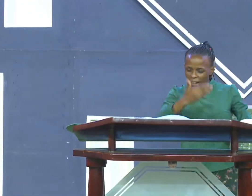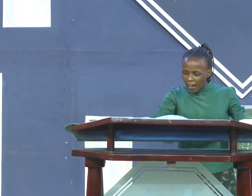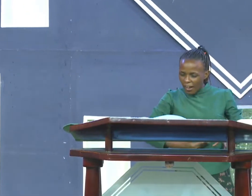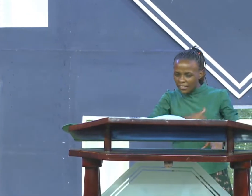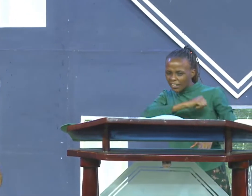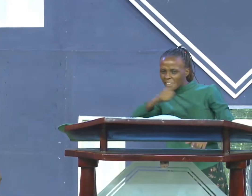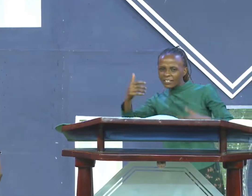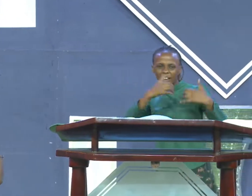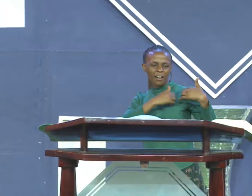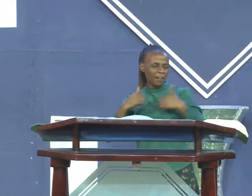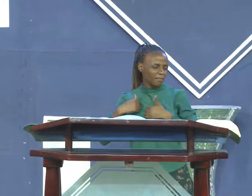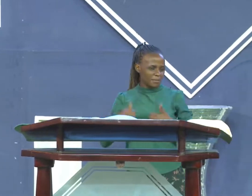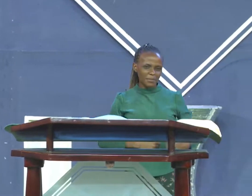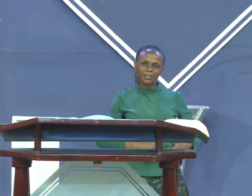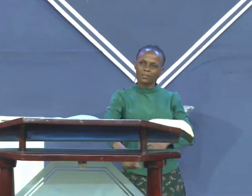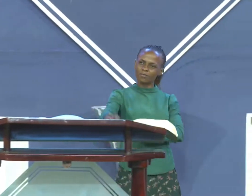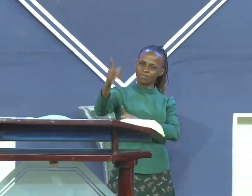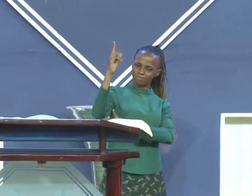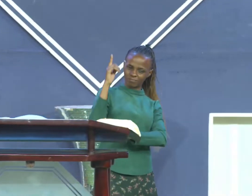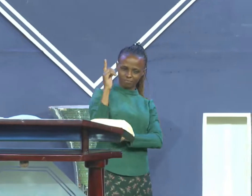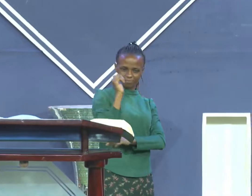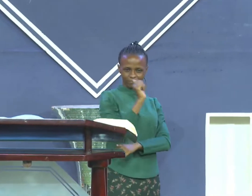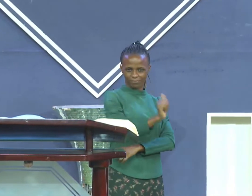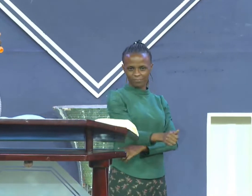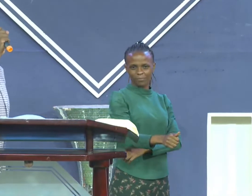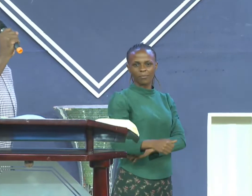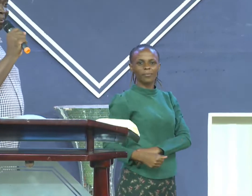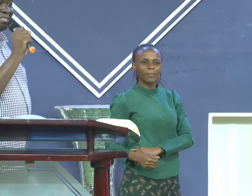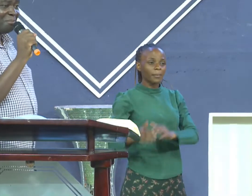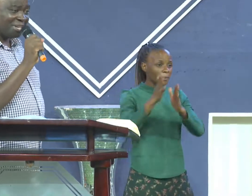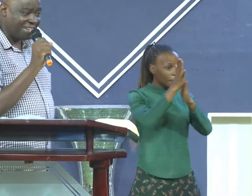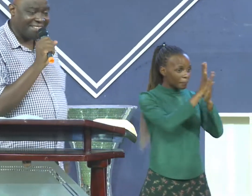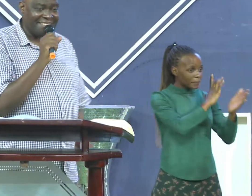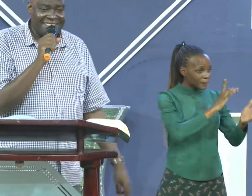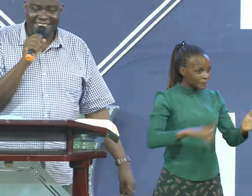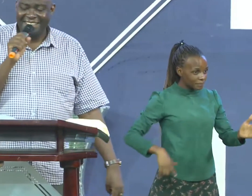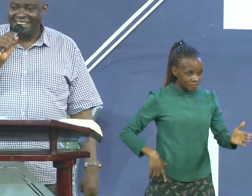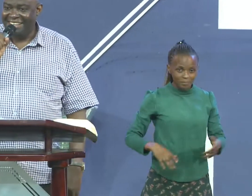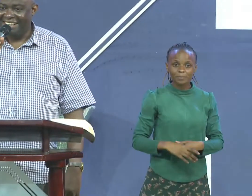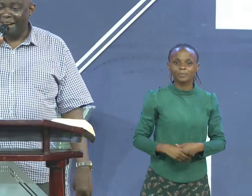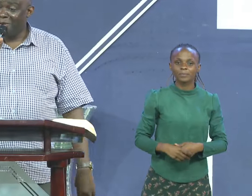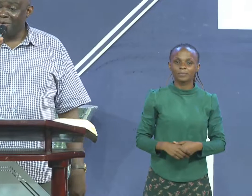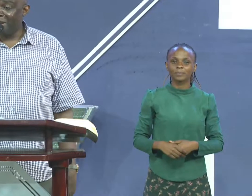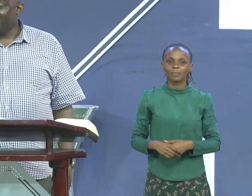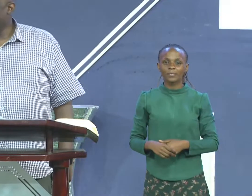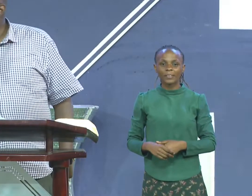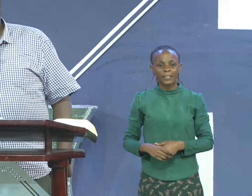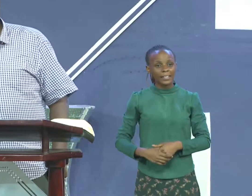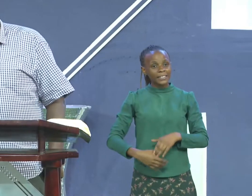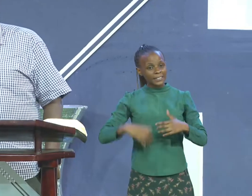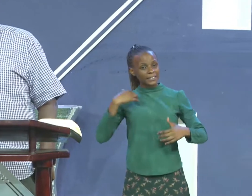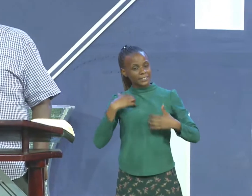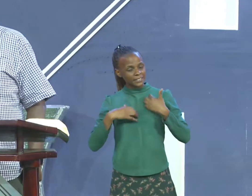He also had another army that would guard him. Yes, yeebazibwe. Praise the Lord. I don't know what you